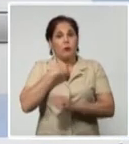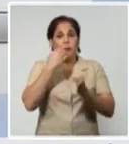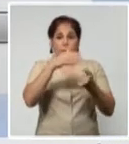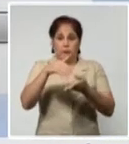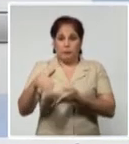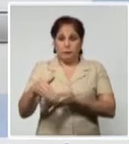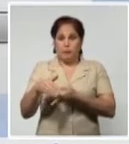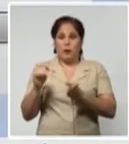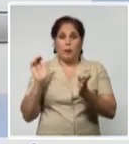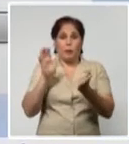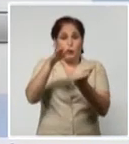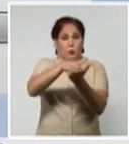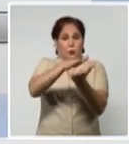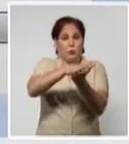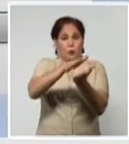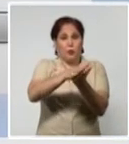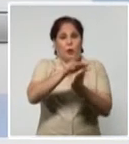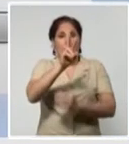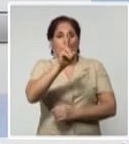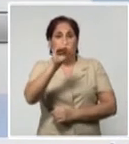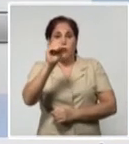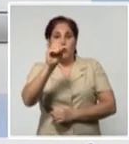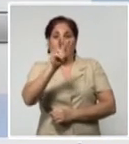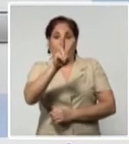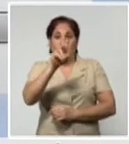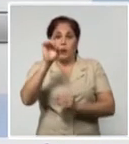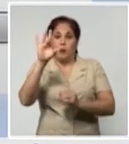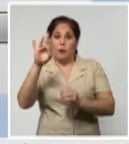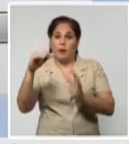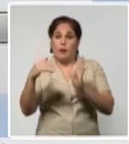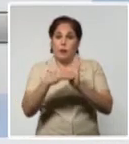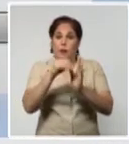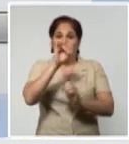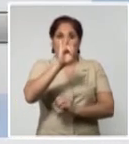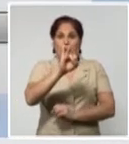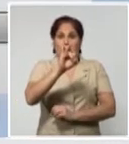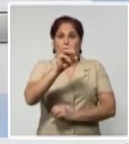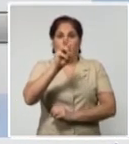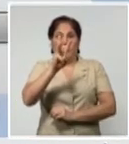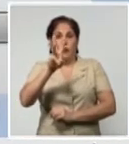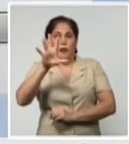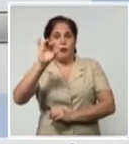3,318 people died in the region yesterday, accumulating